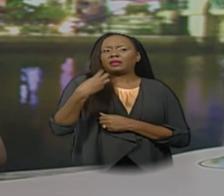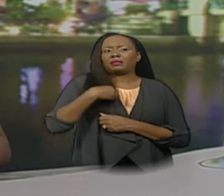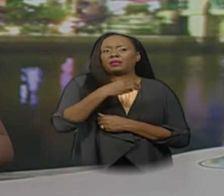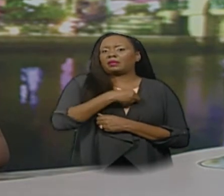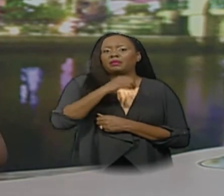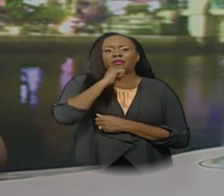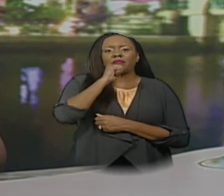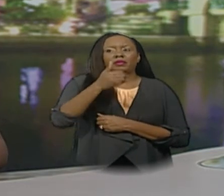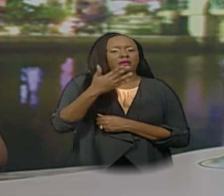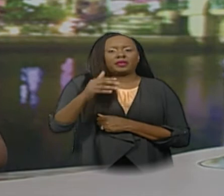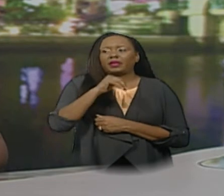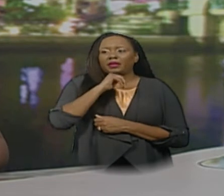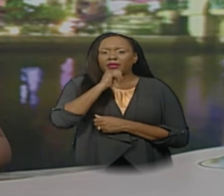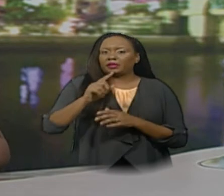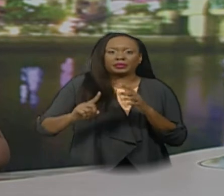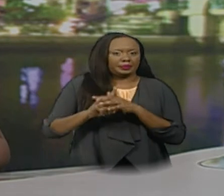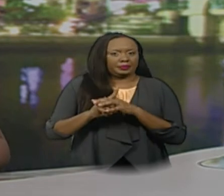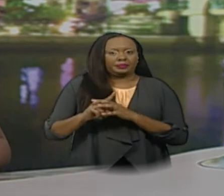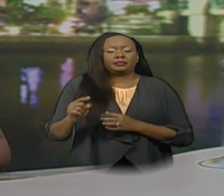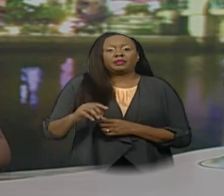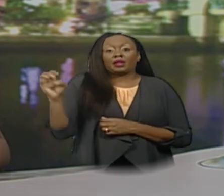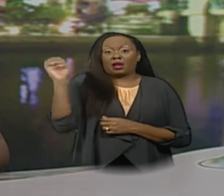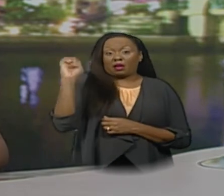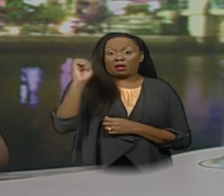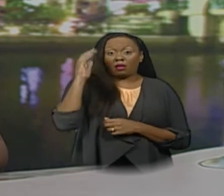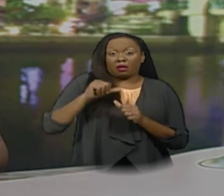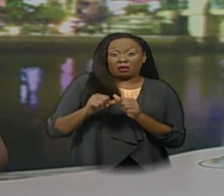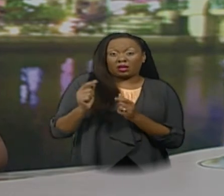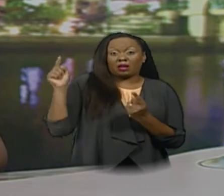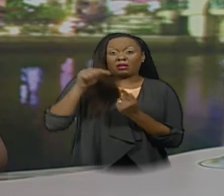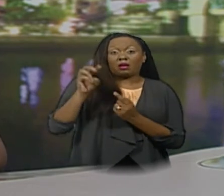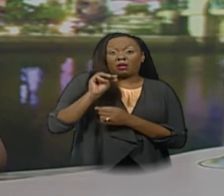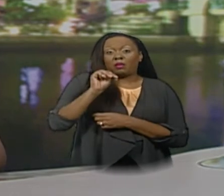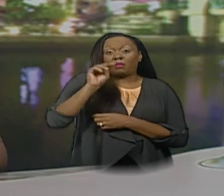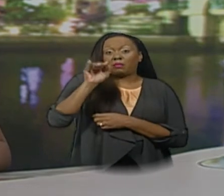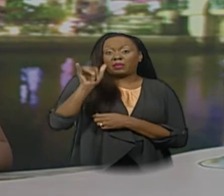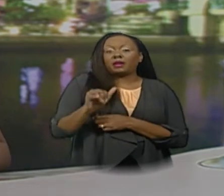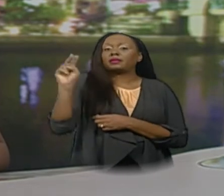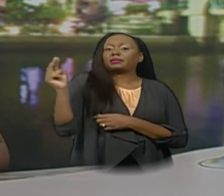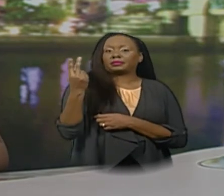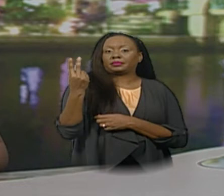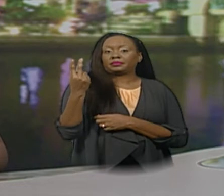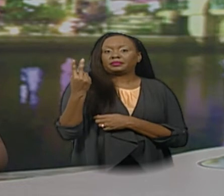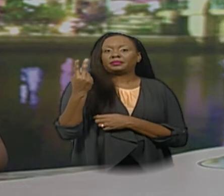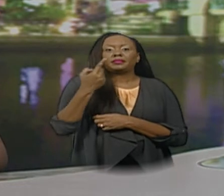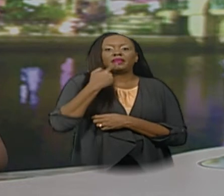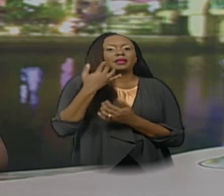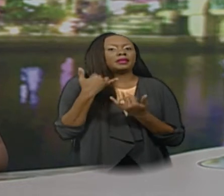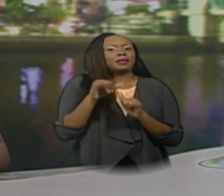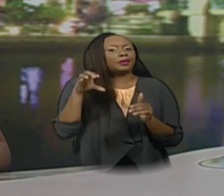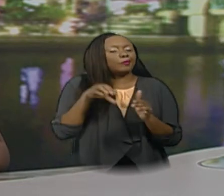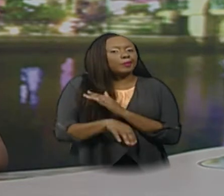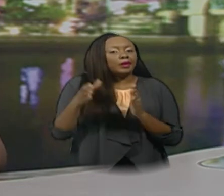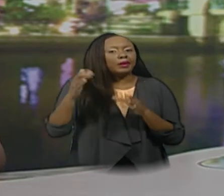House. 11 members were absent. The state of emergency will continue until May 2nd. Mr. Holness says there are